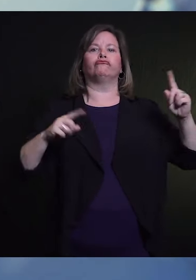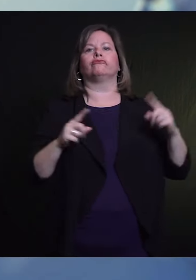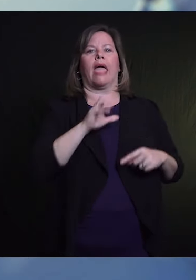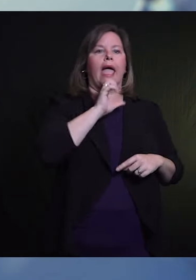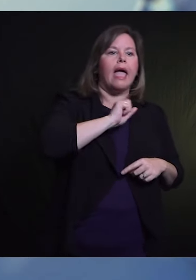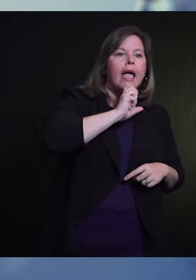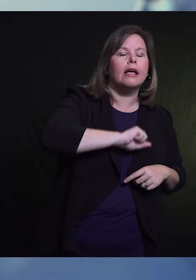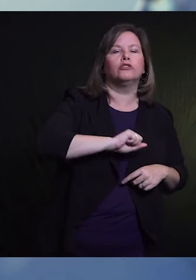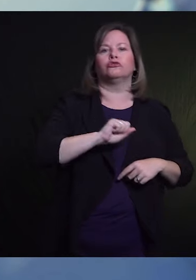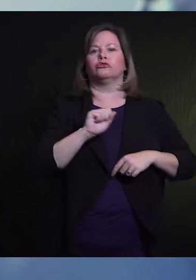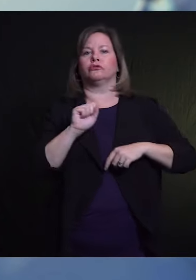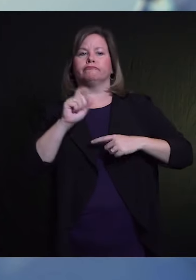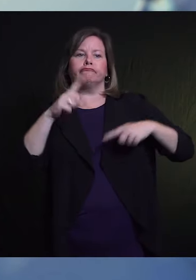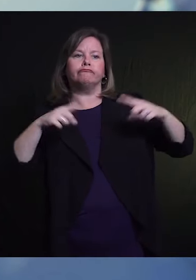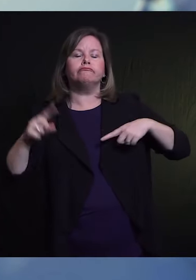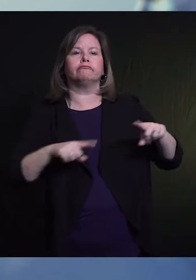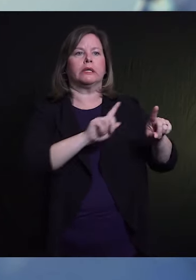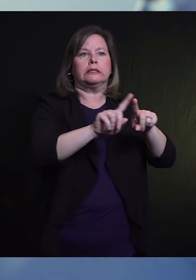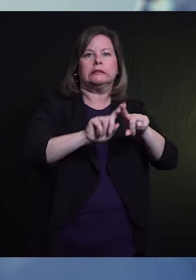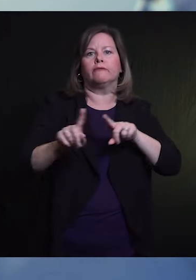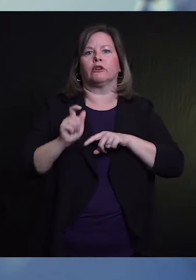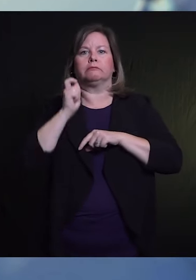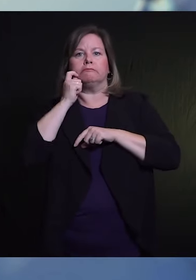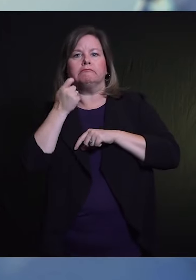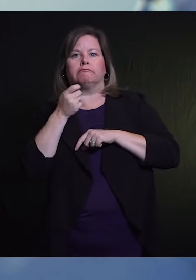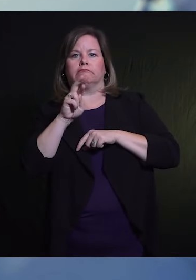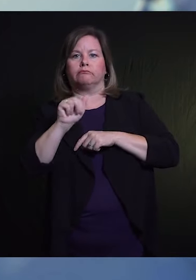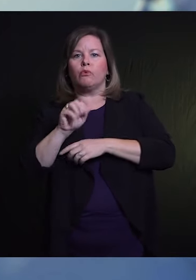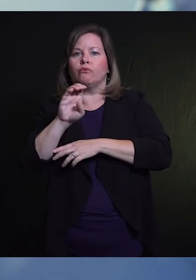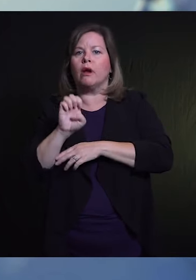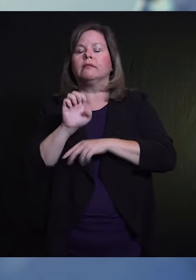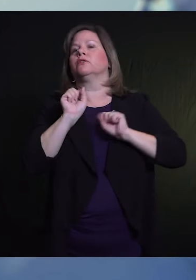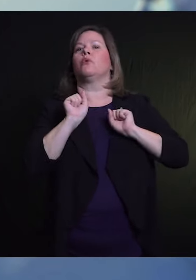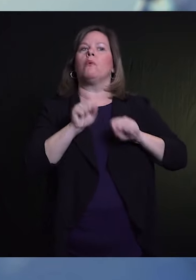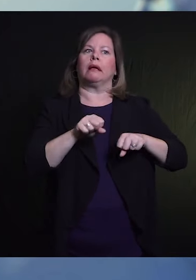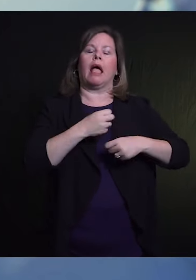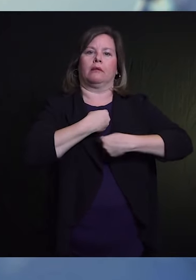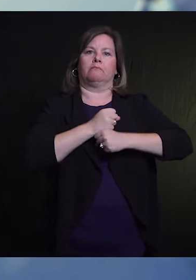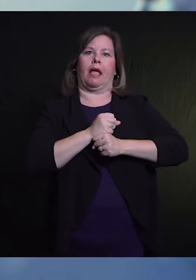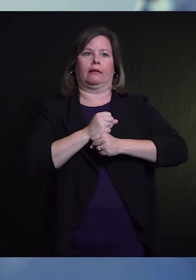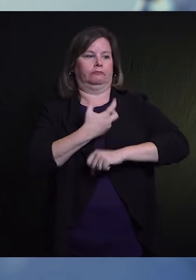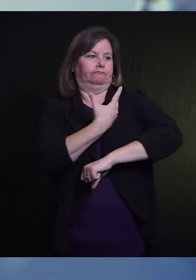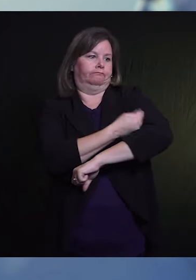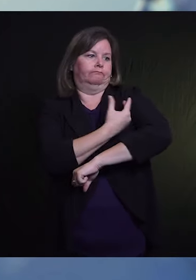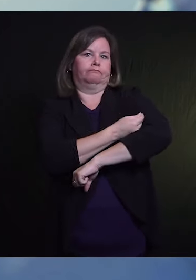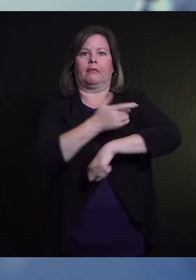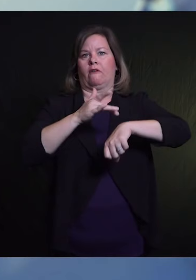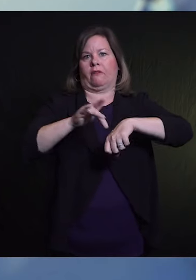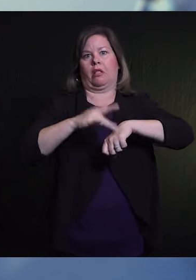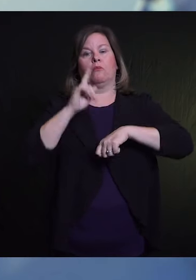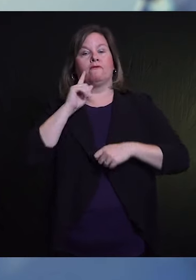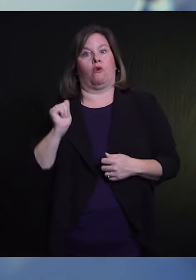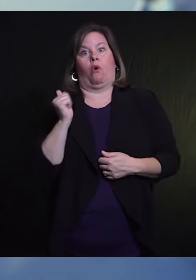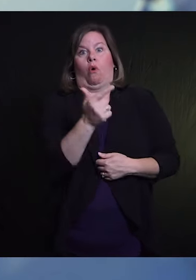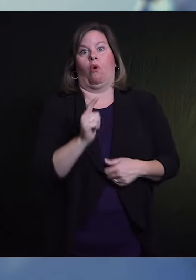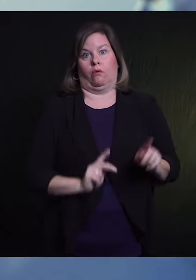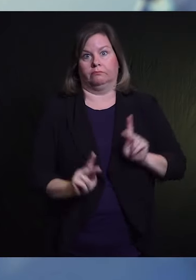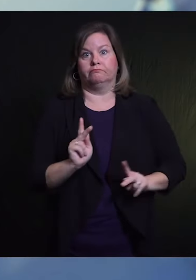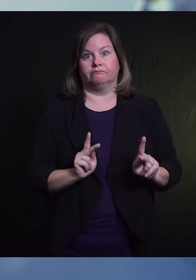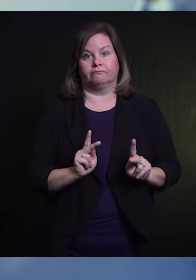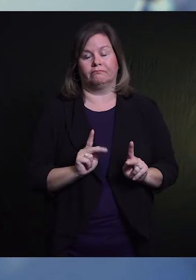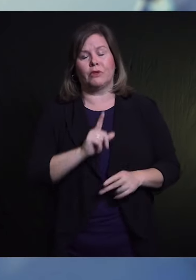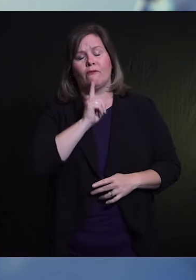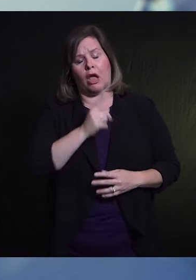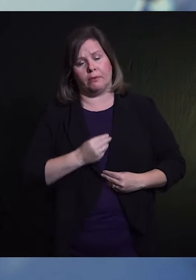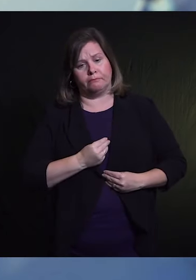this vaccine is as safe as possible so that we don't create further problems. So that's very encouraging. And finally, I want to encourage